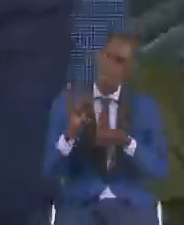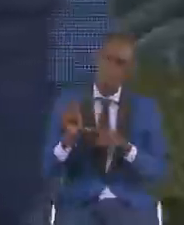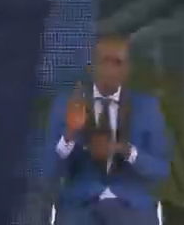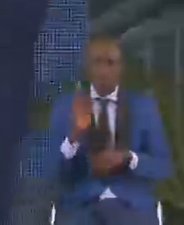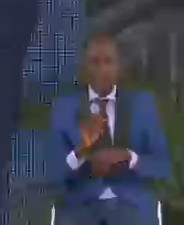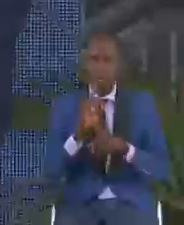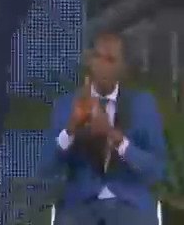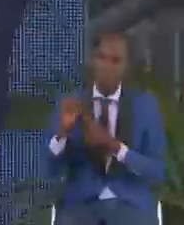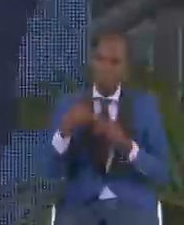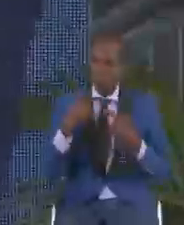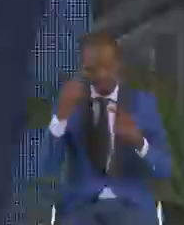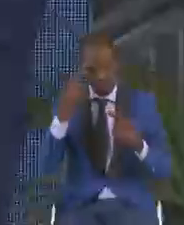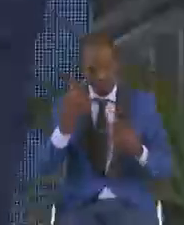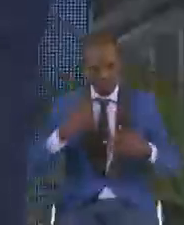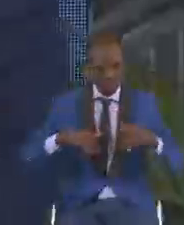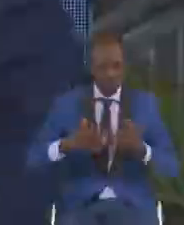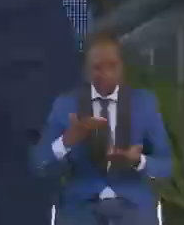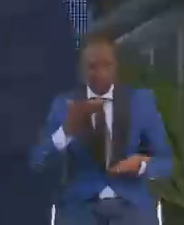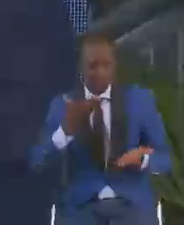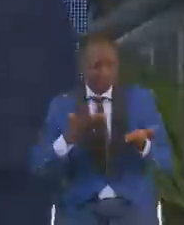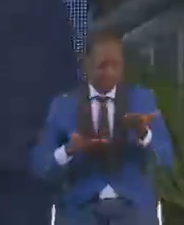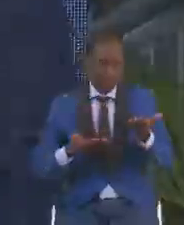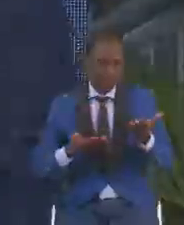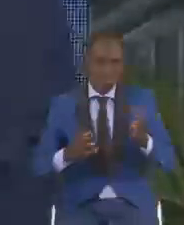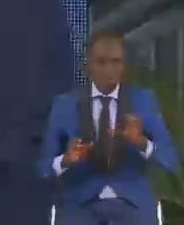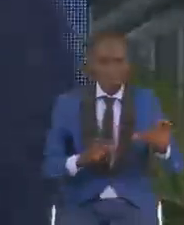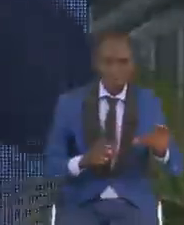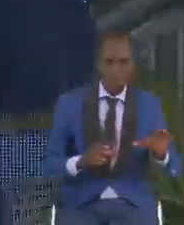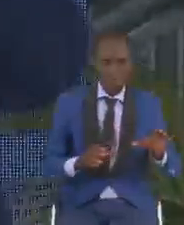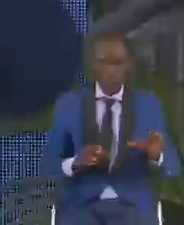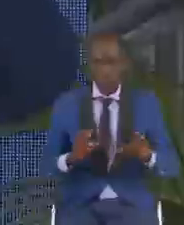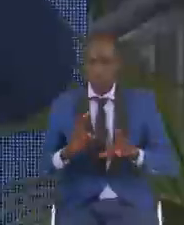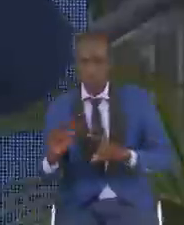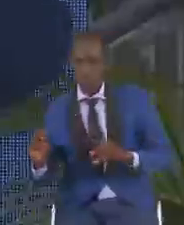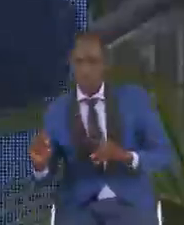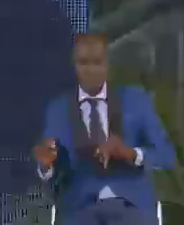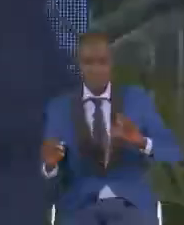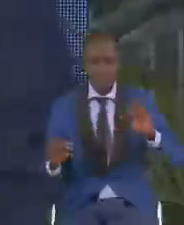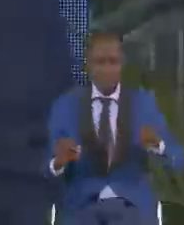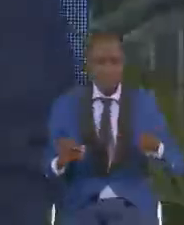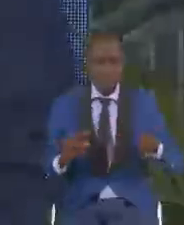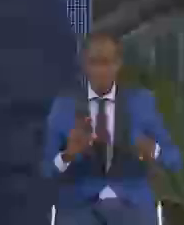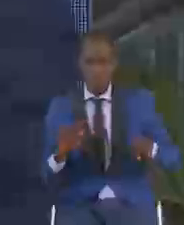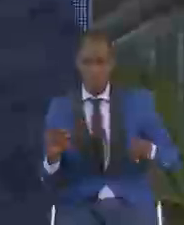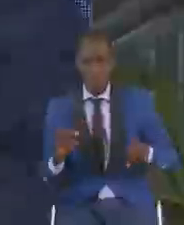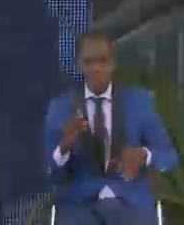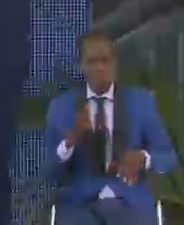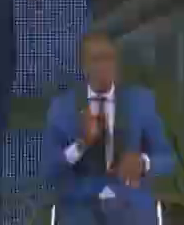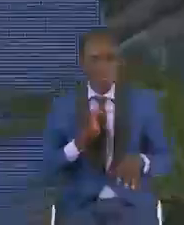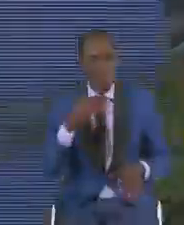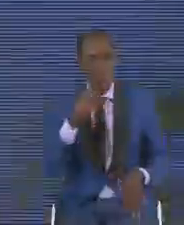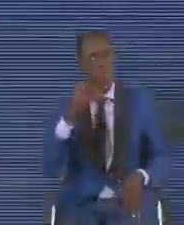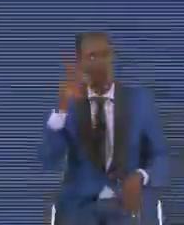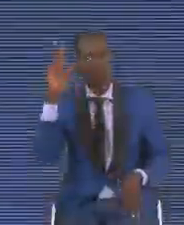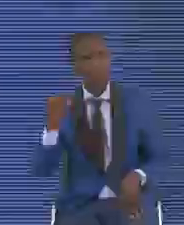options. Should I do it? Shouldn't I do it? Should I say yes? Should I say no? Should